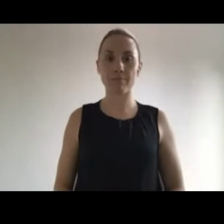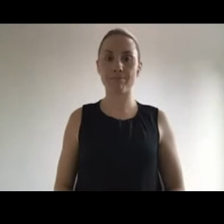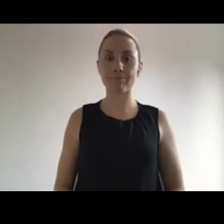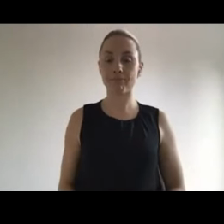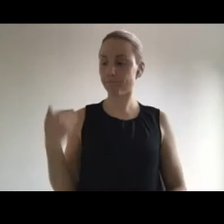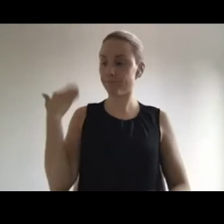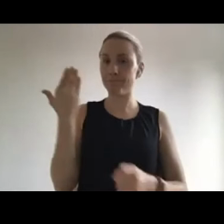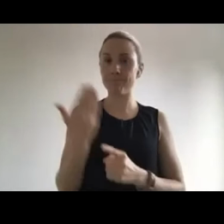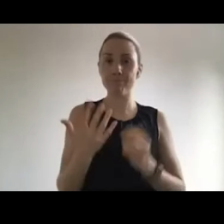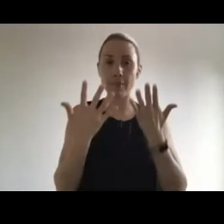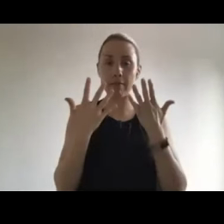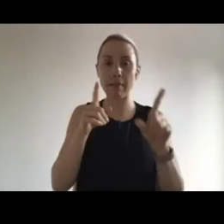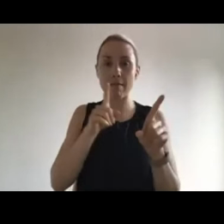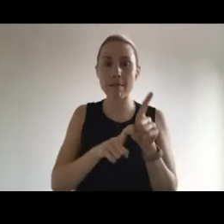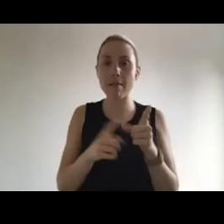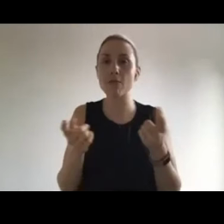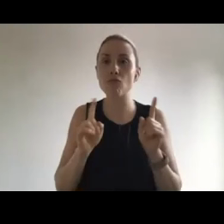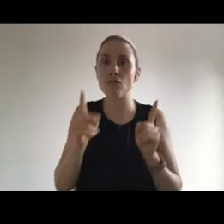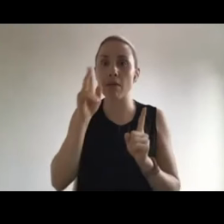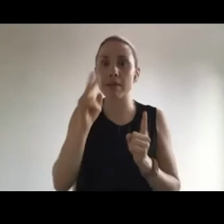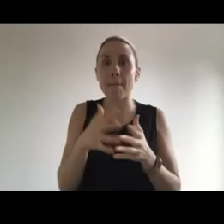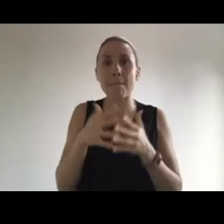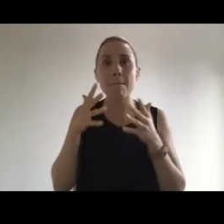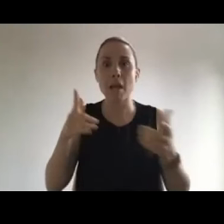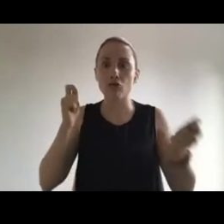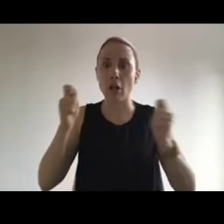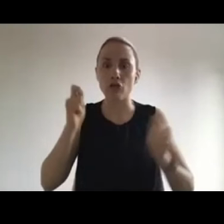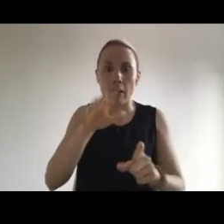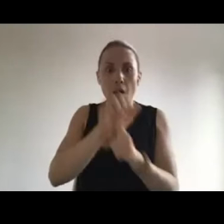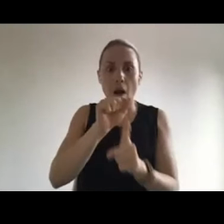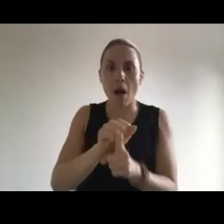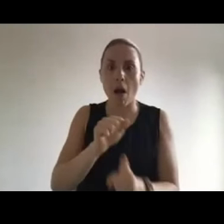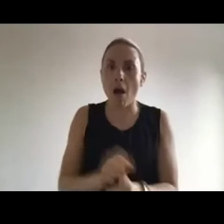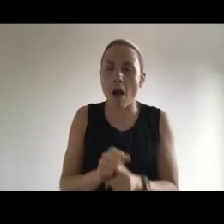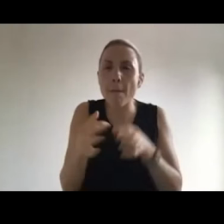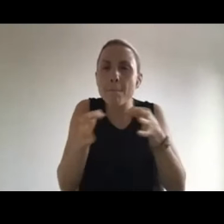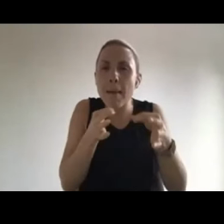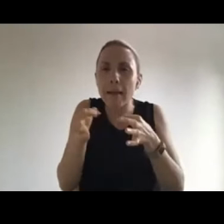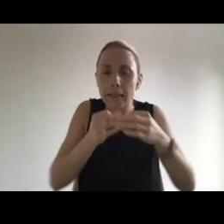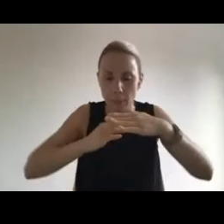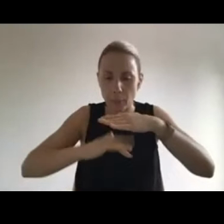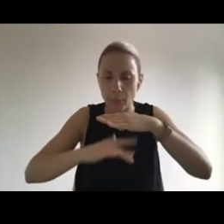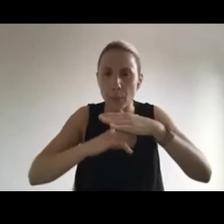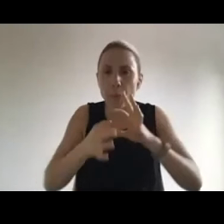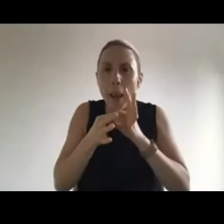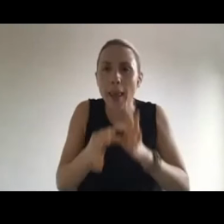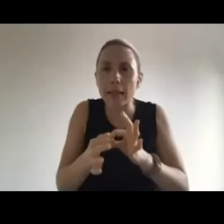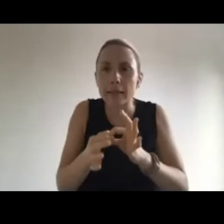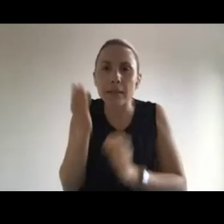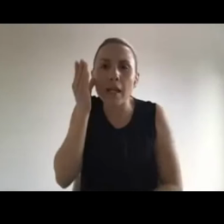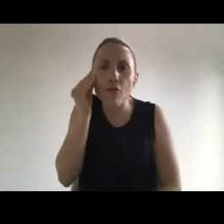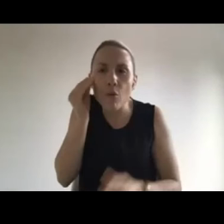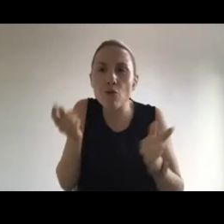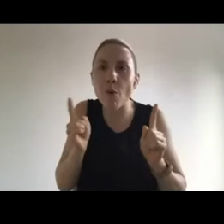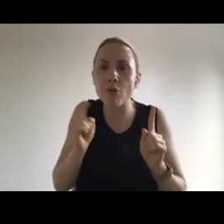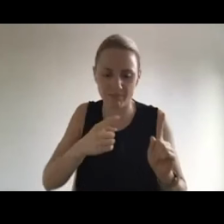in the mechanisms that underlie sensorineural hearing loss. And these discoveries have really allowed us